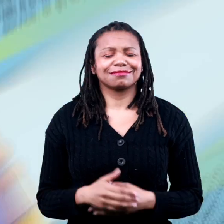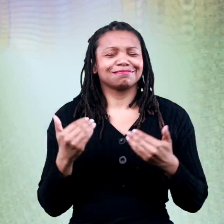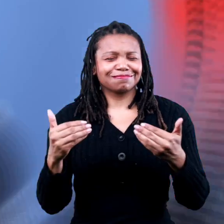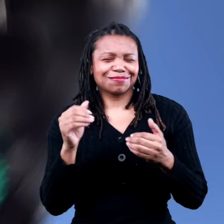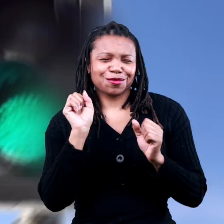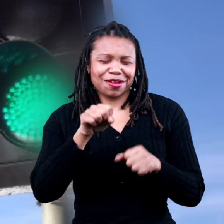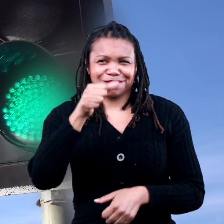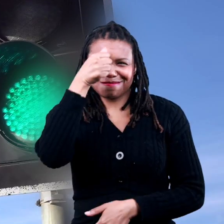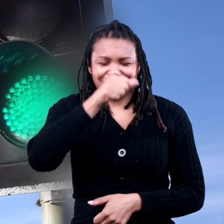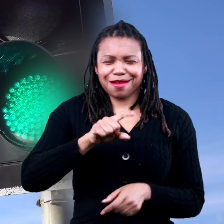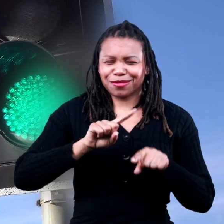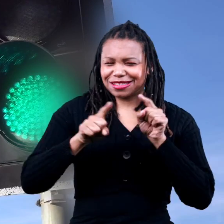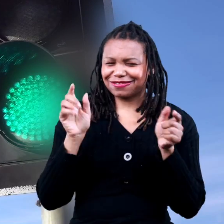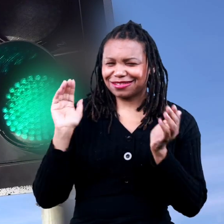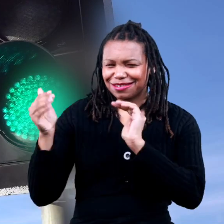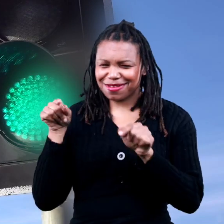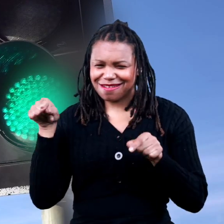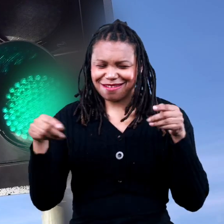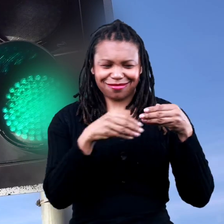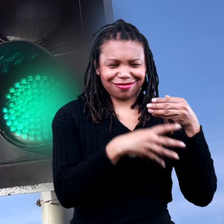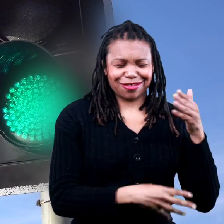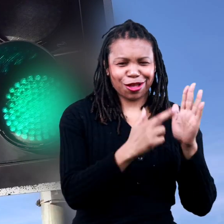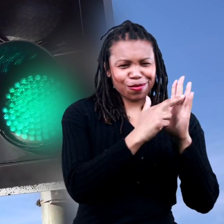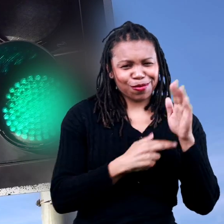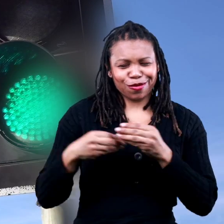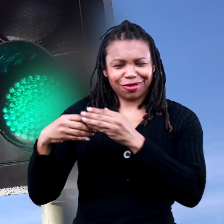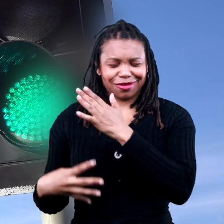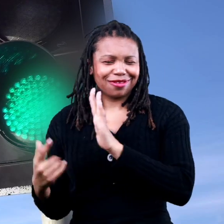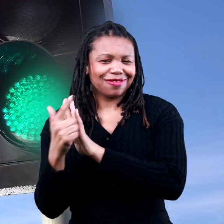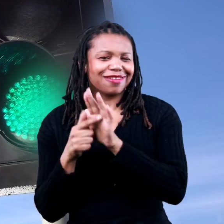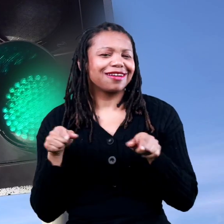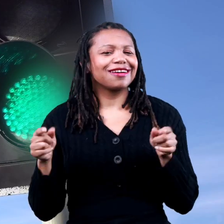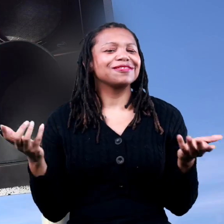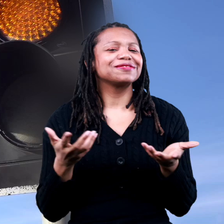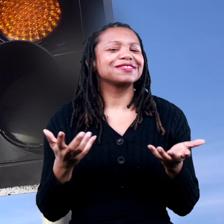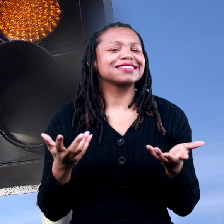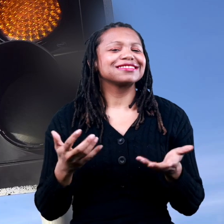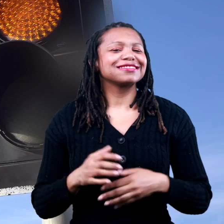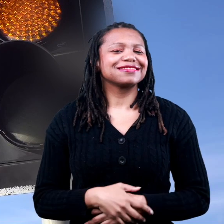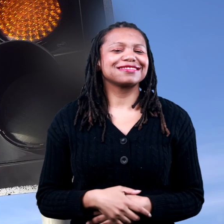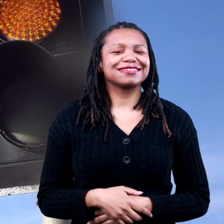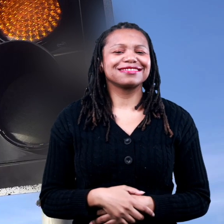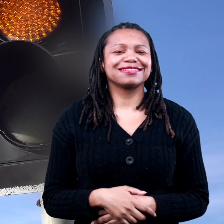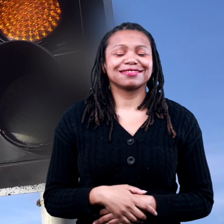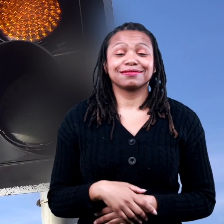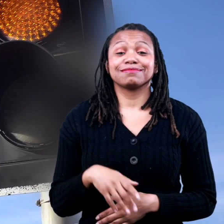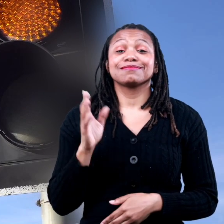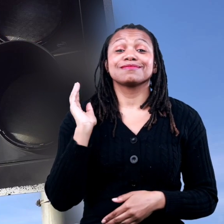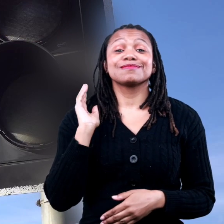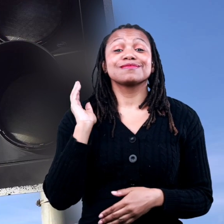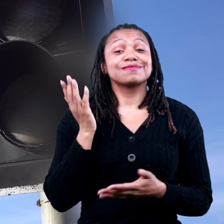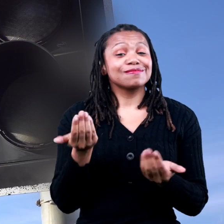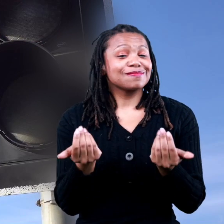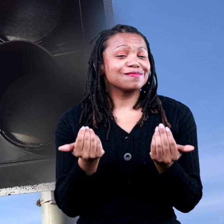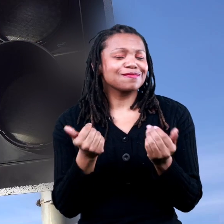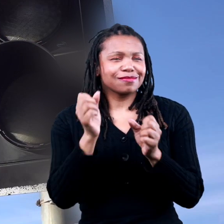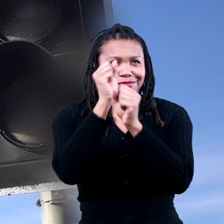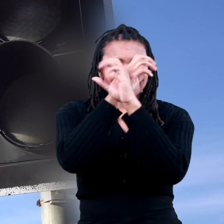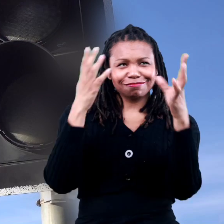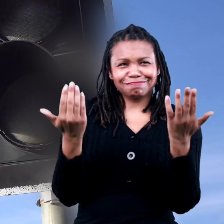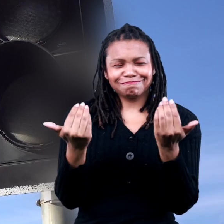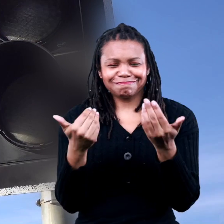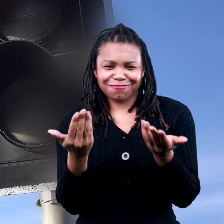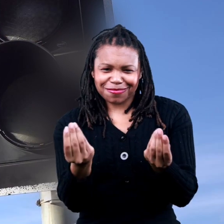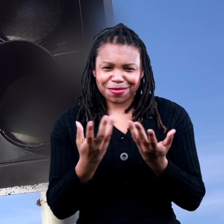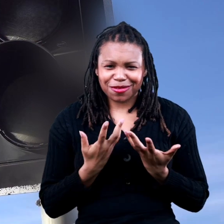time. Let's see if you can tell the difference between laws and rules. After each